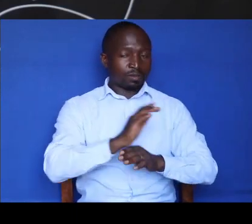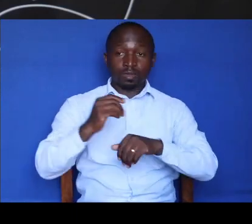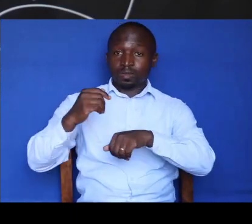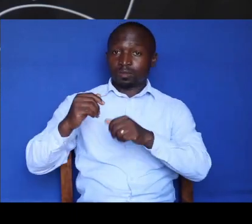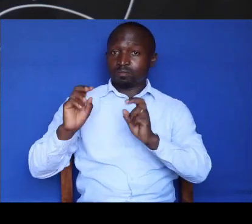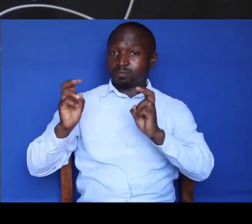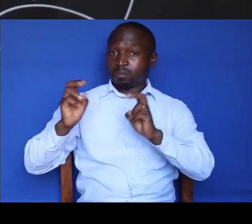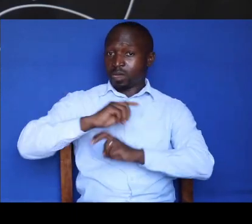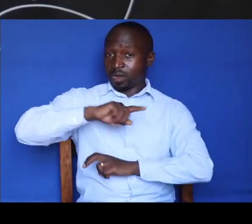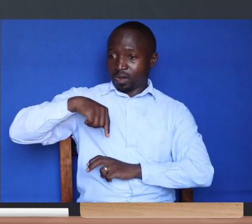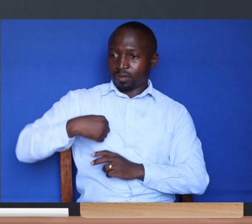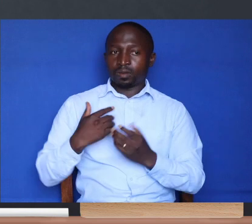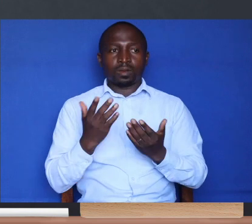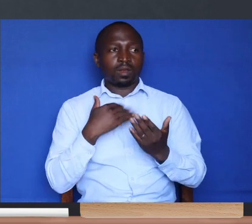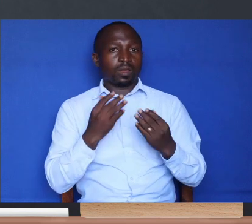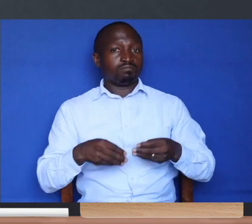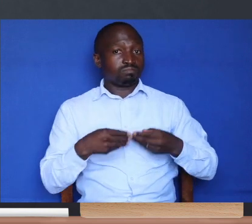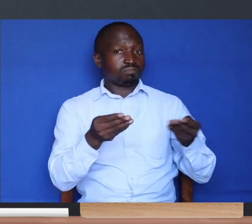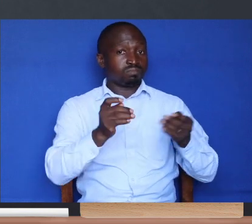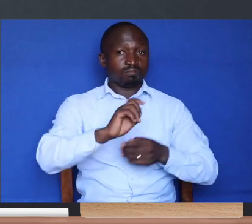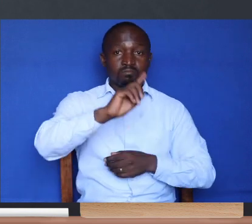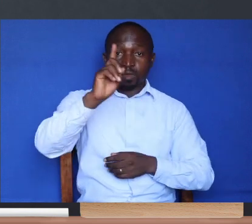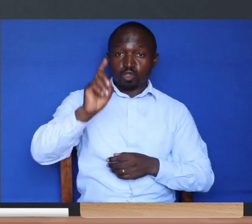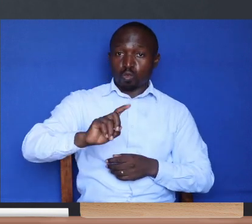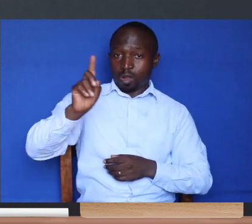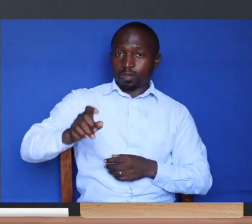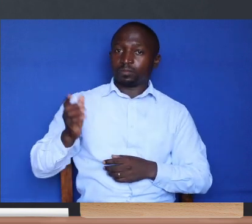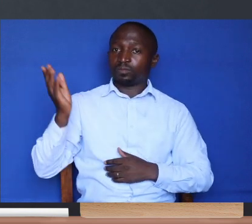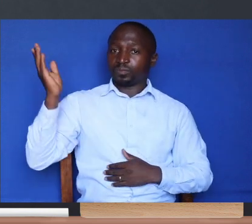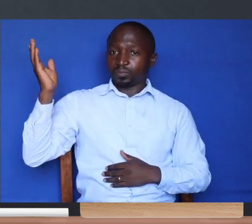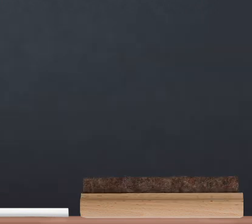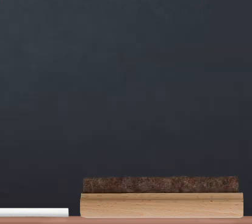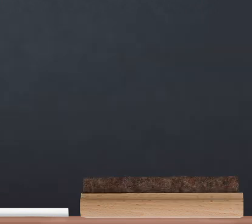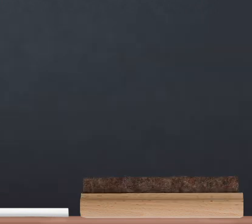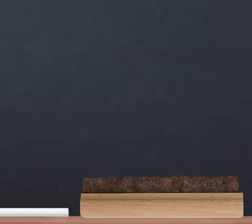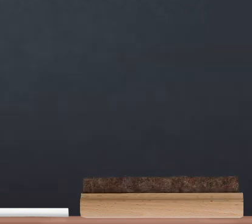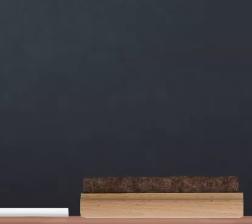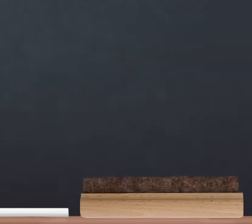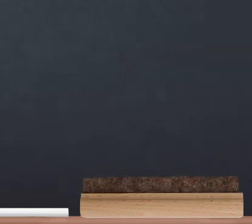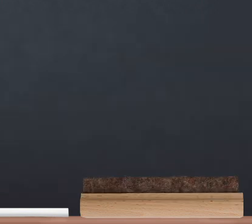would like to give you the following questions.